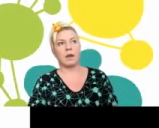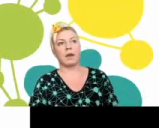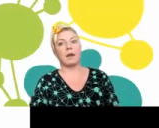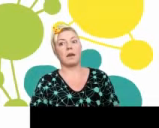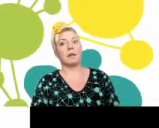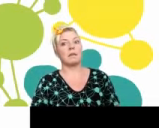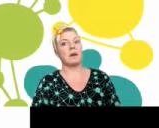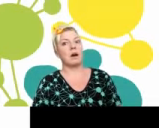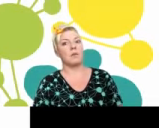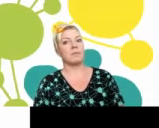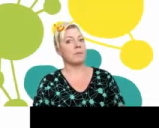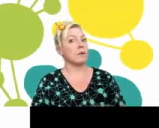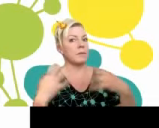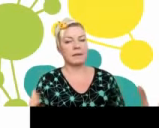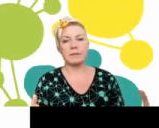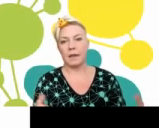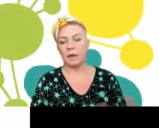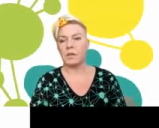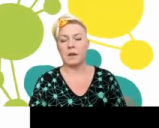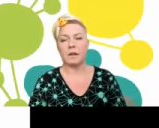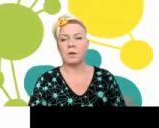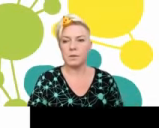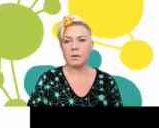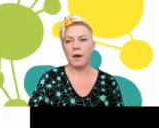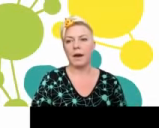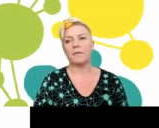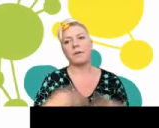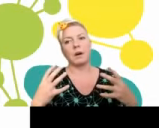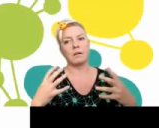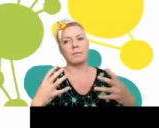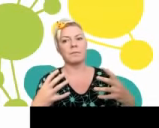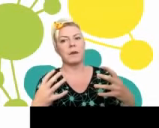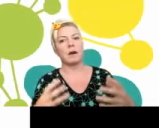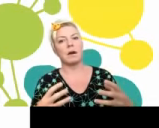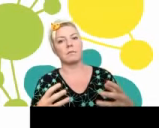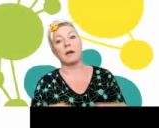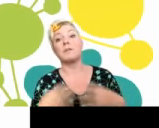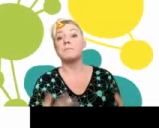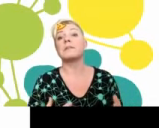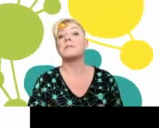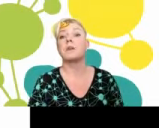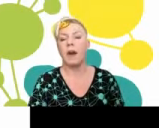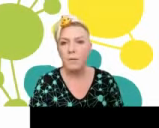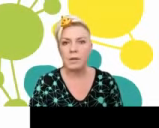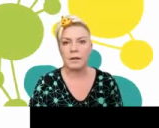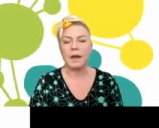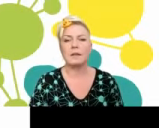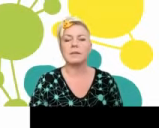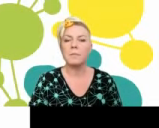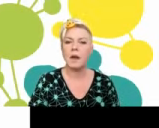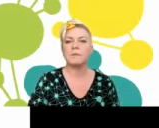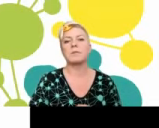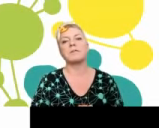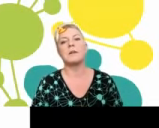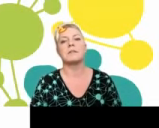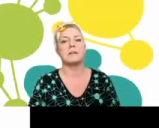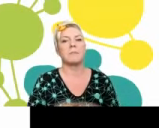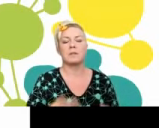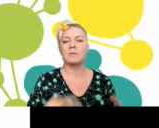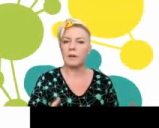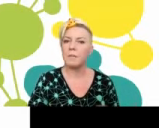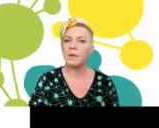And American Sign Language signers also have kind of mental vocabulary. And sometimes we